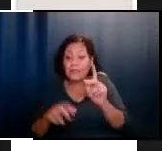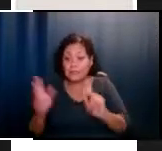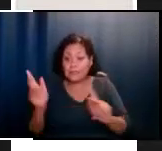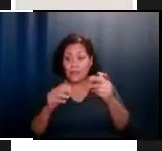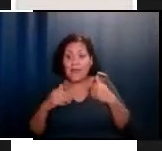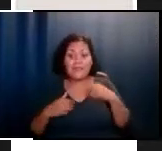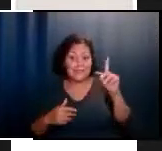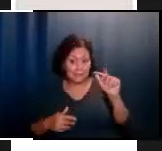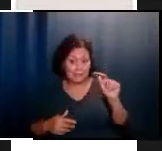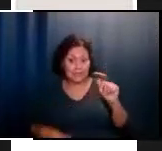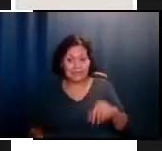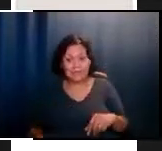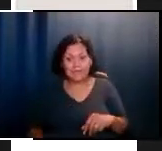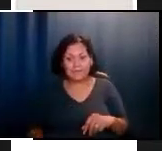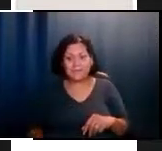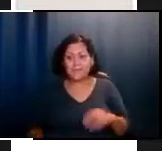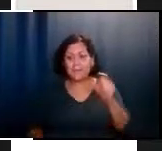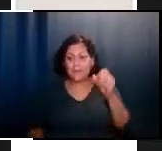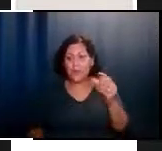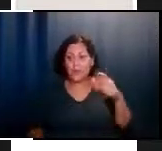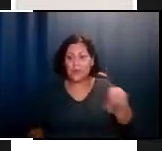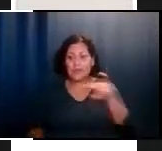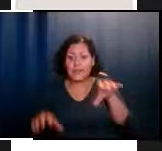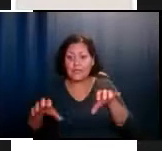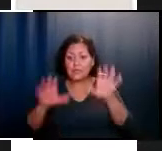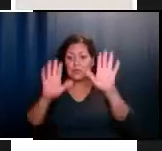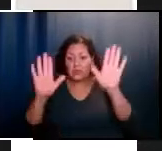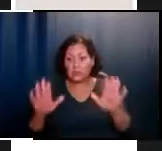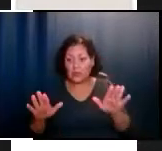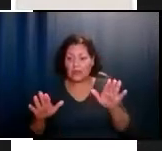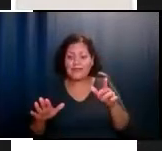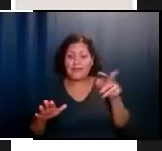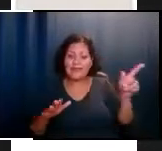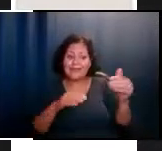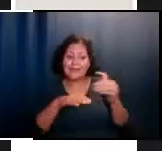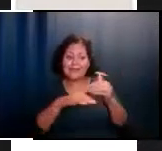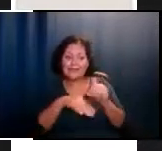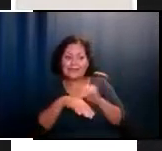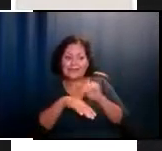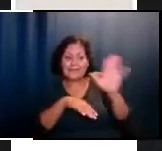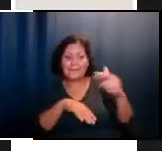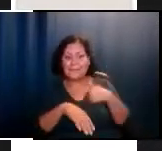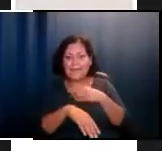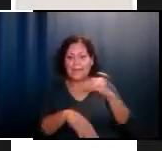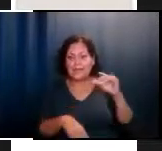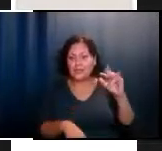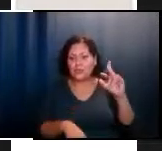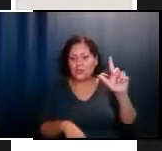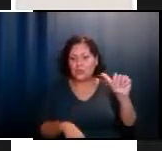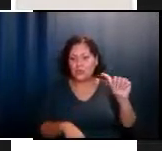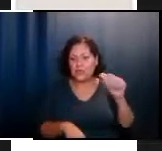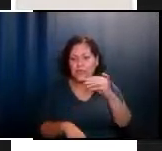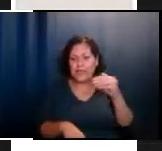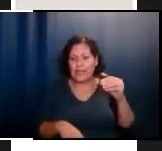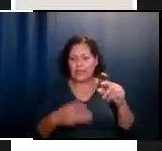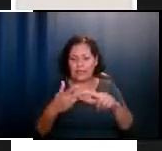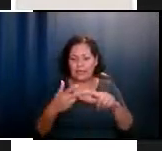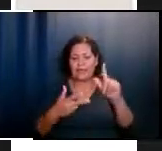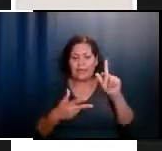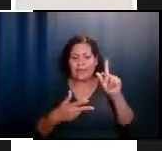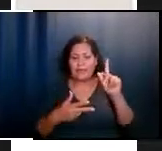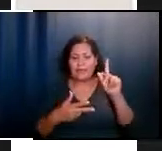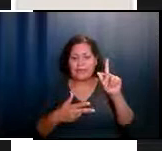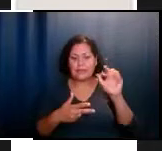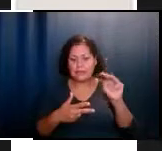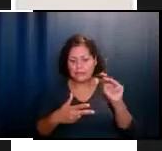have disabilities. And so they do so well that they set me and Julia and another coworker named Ken Berg, set us